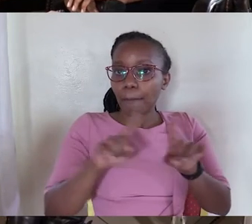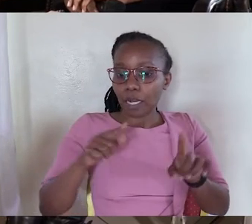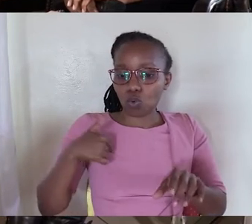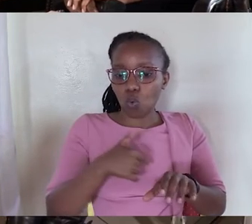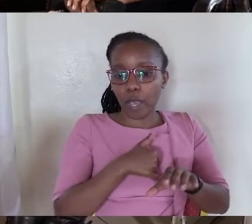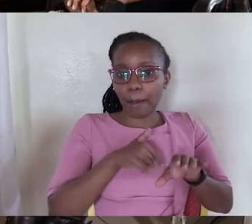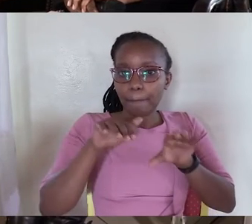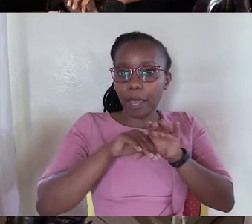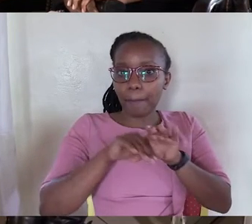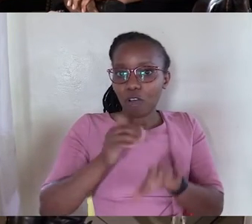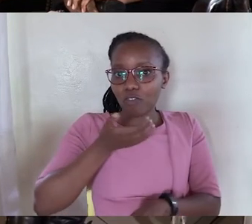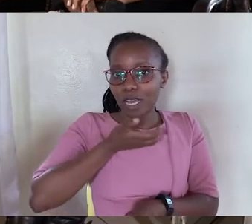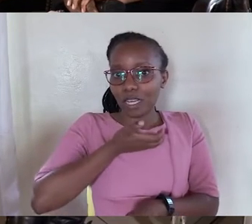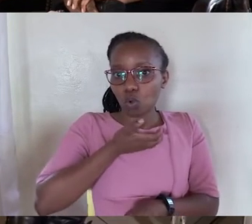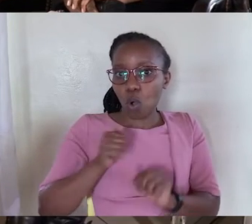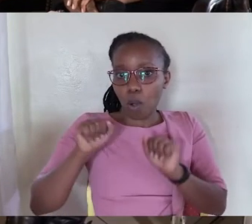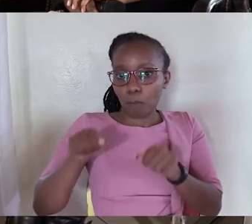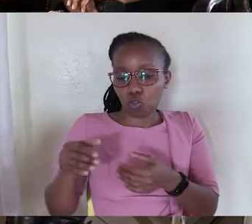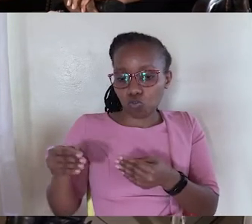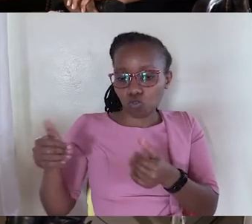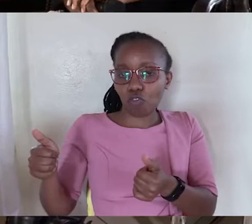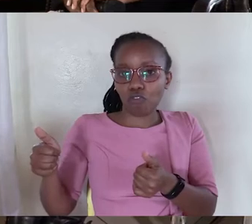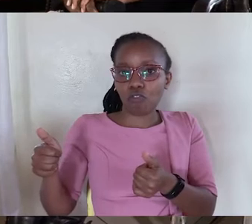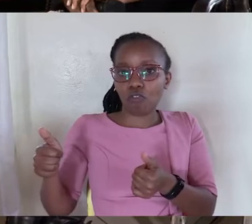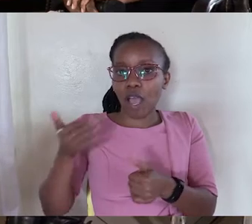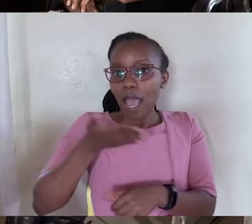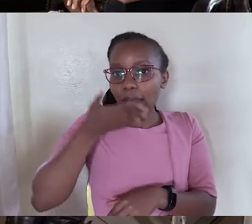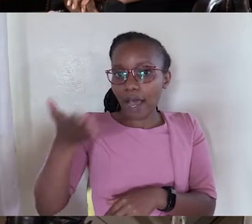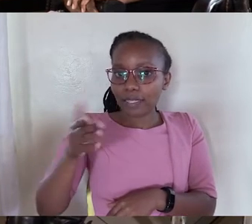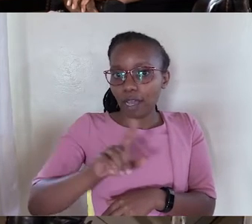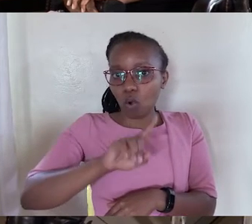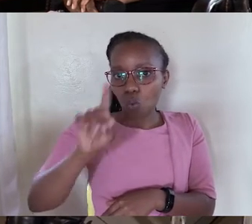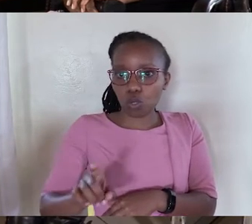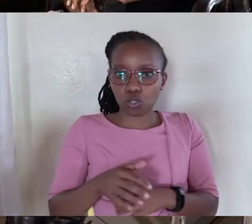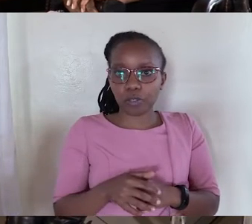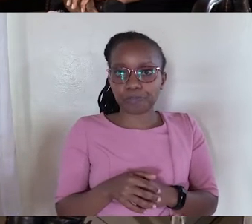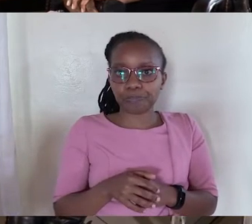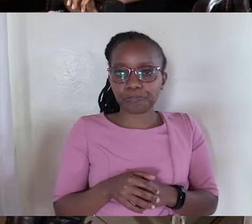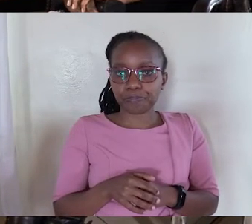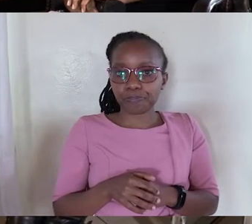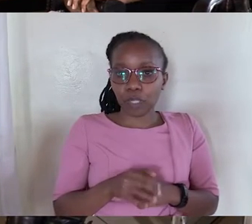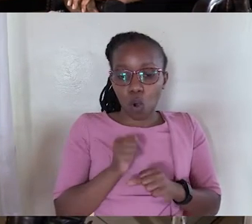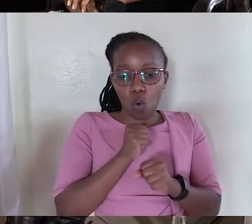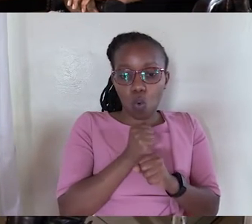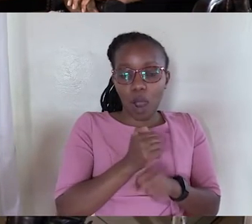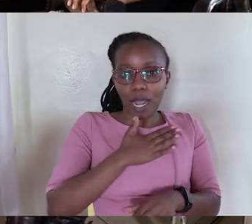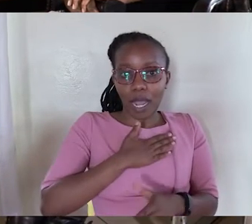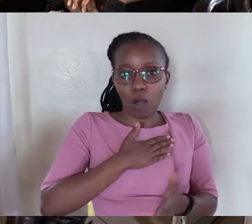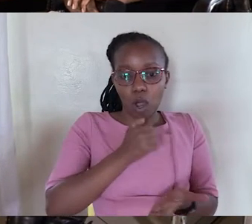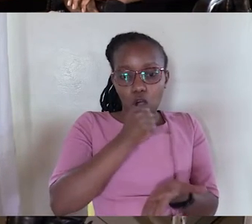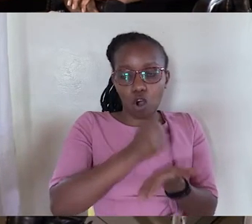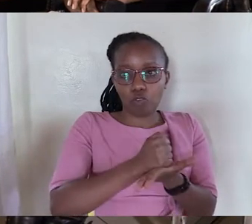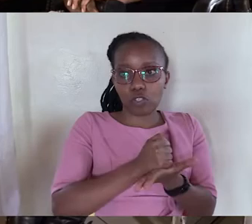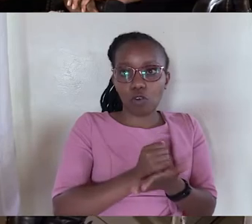of that specific council, I'm able to address that specific question. Now, one of the things that we've been doing as the Office of the